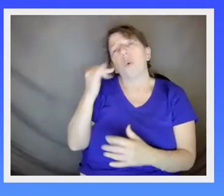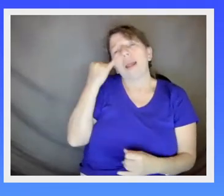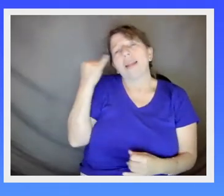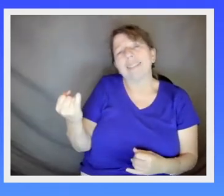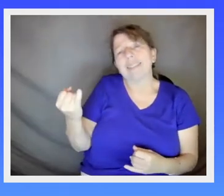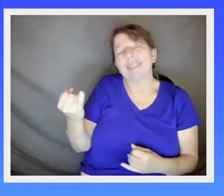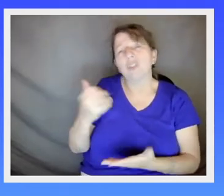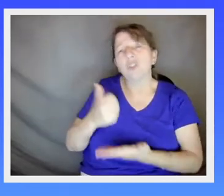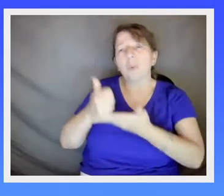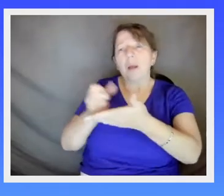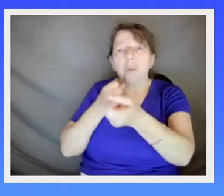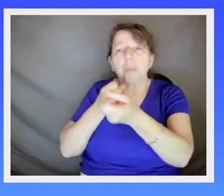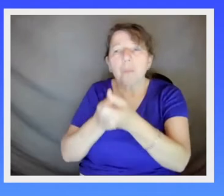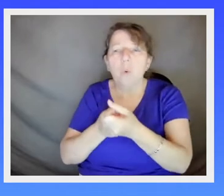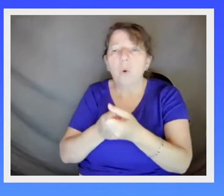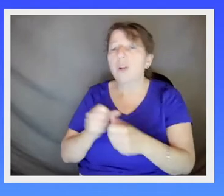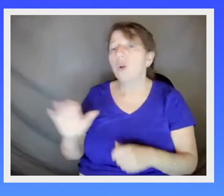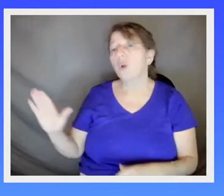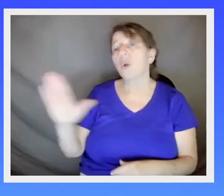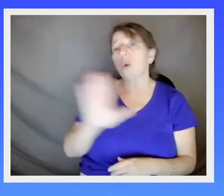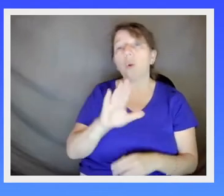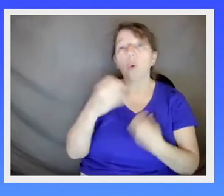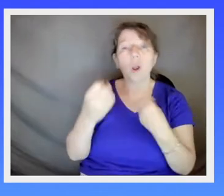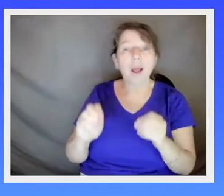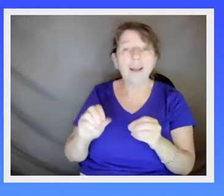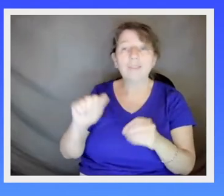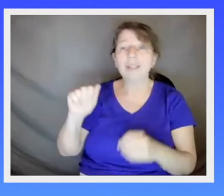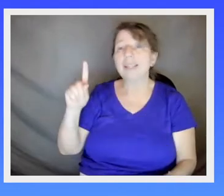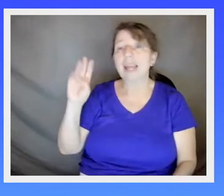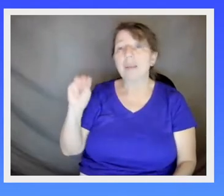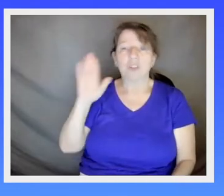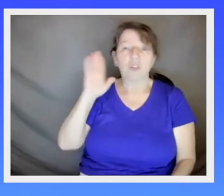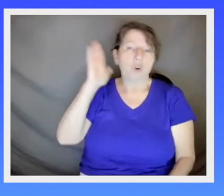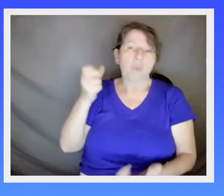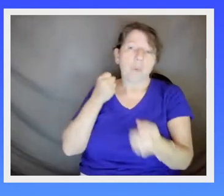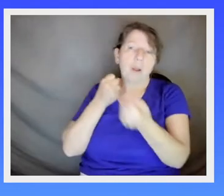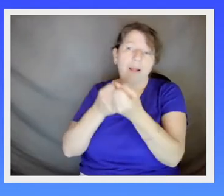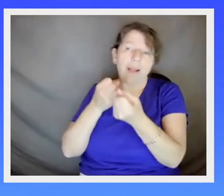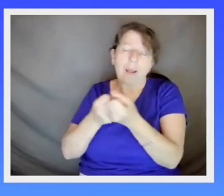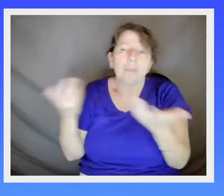them? Well, again, we'll go in alphabetical order. So John, we'll open with you.